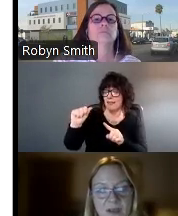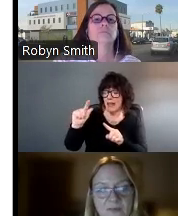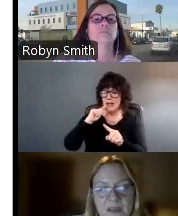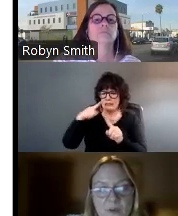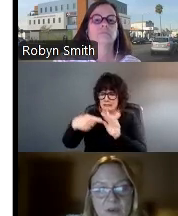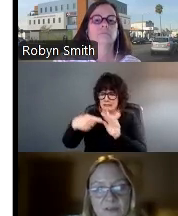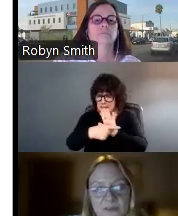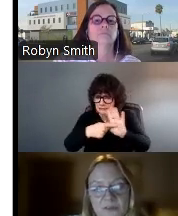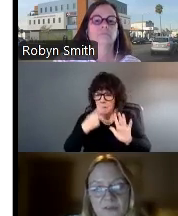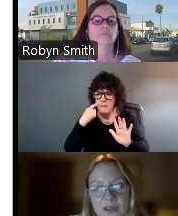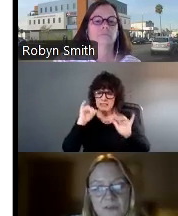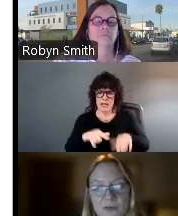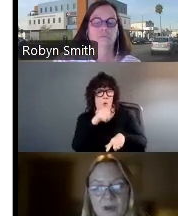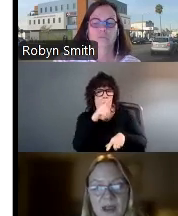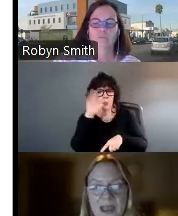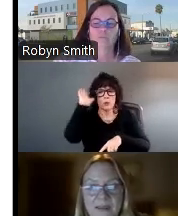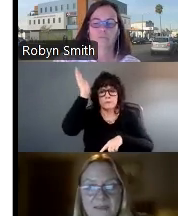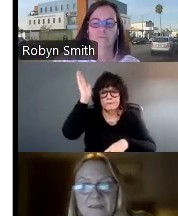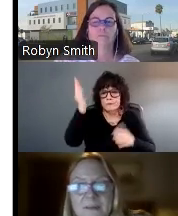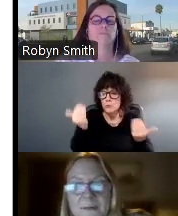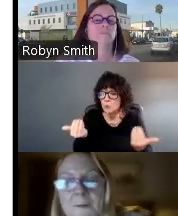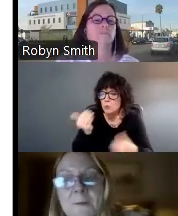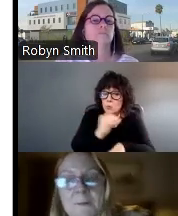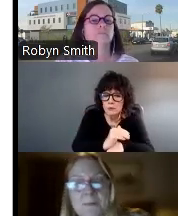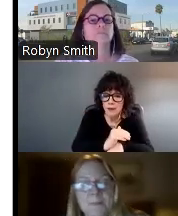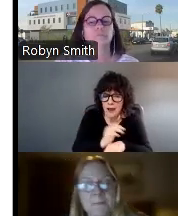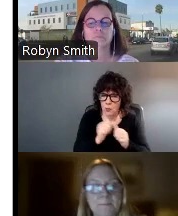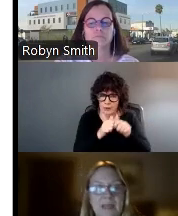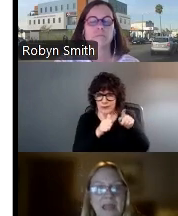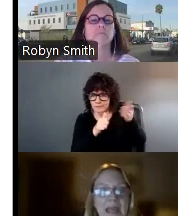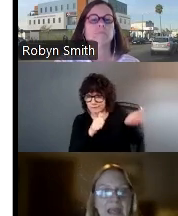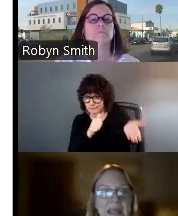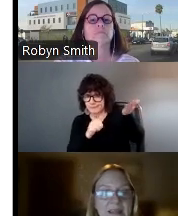if you have any questions, raise your hand